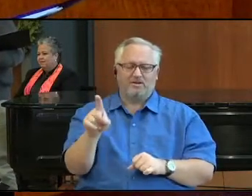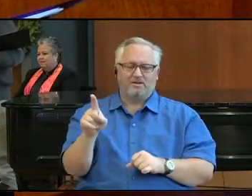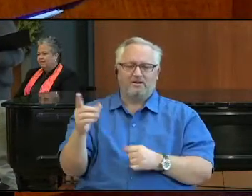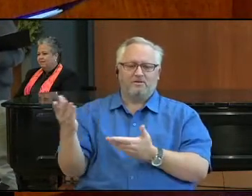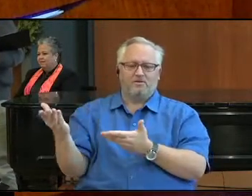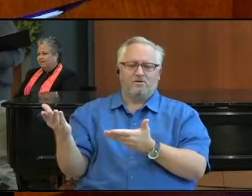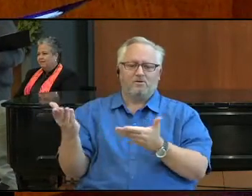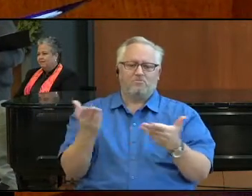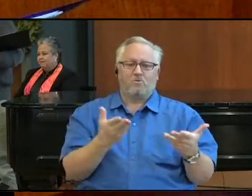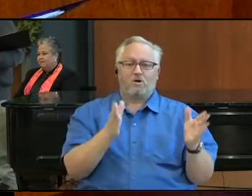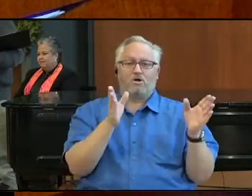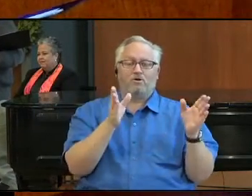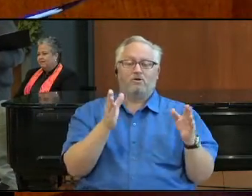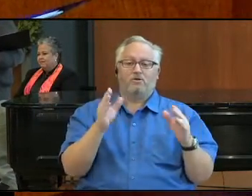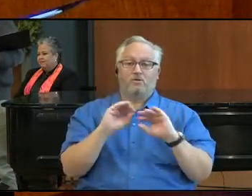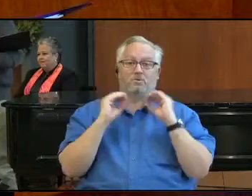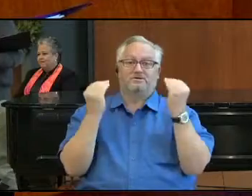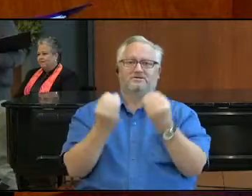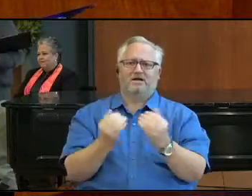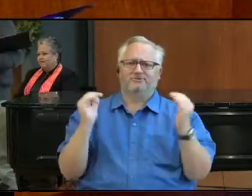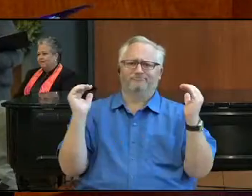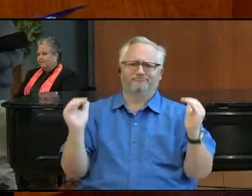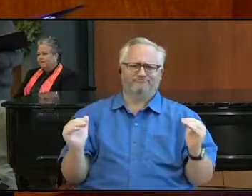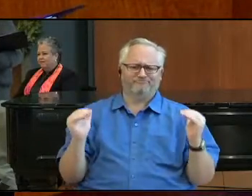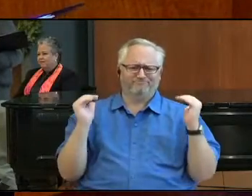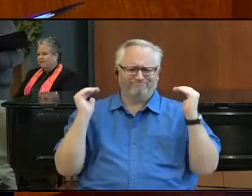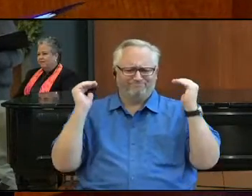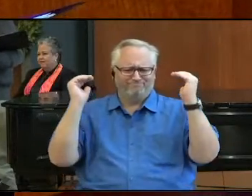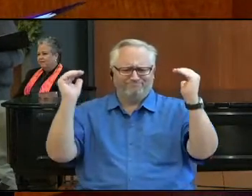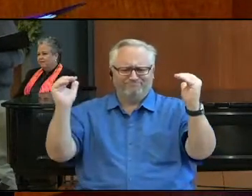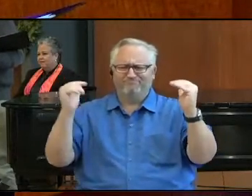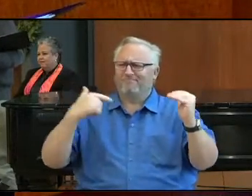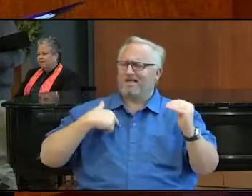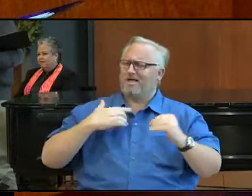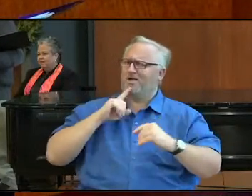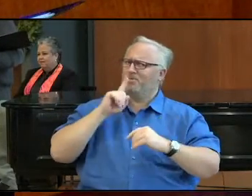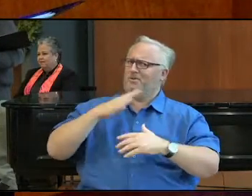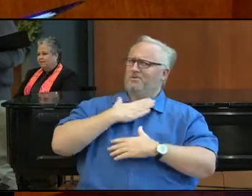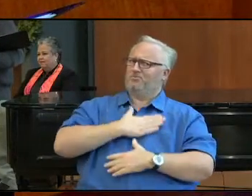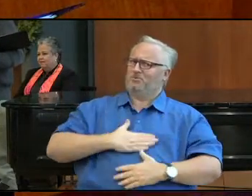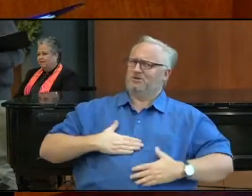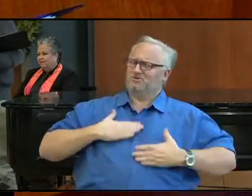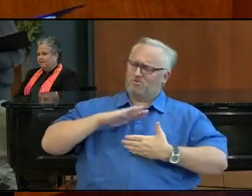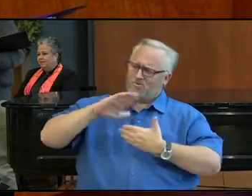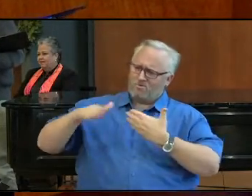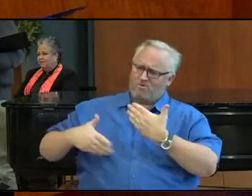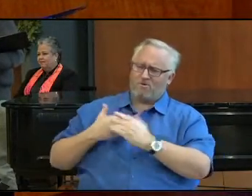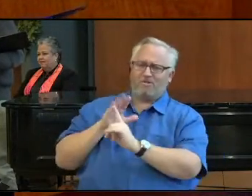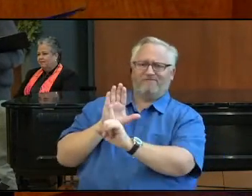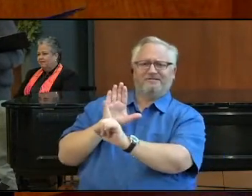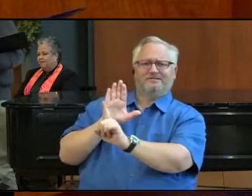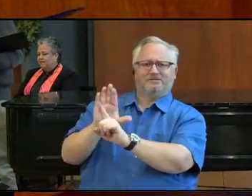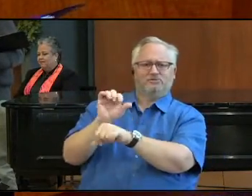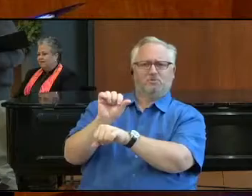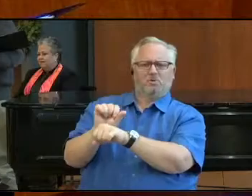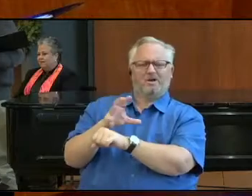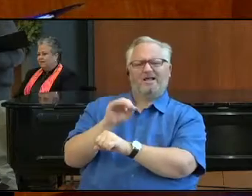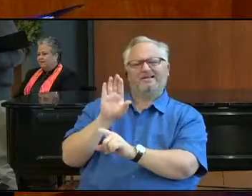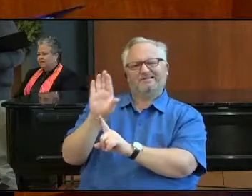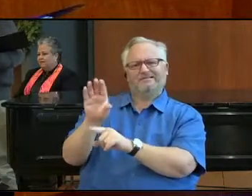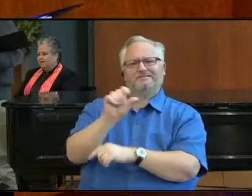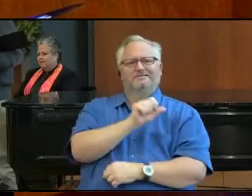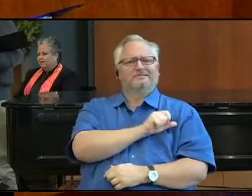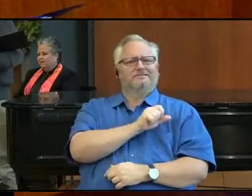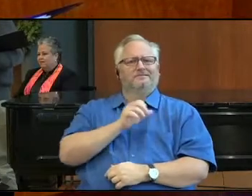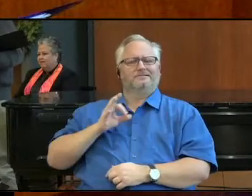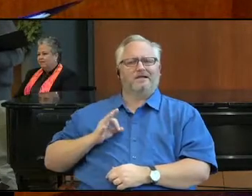that organization up to a whole different level. And I was really appreciative of all the work he and his staff did to support